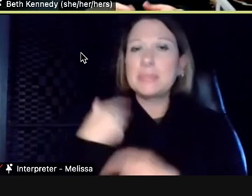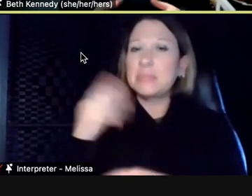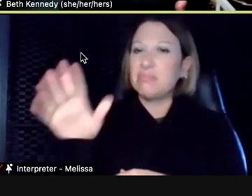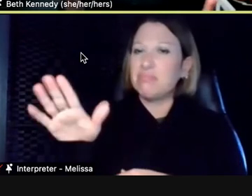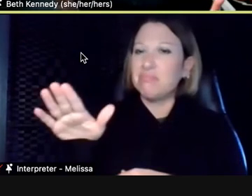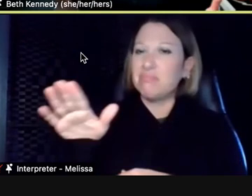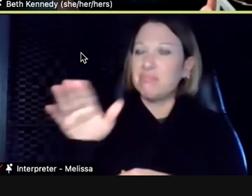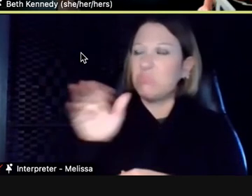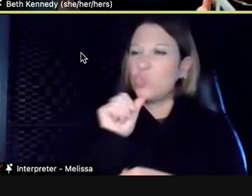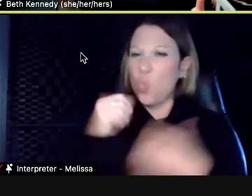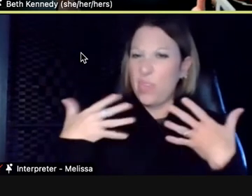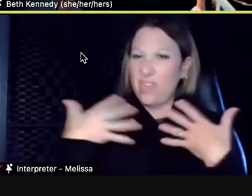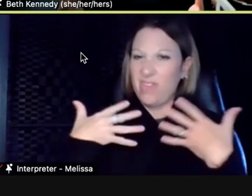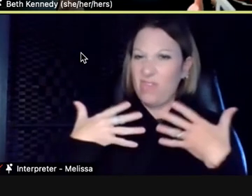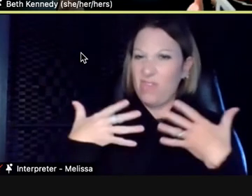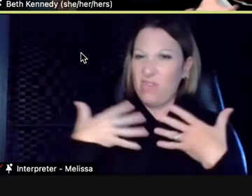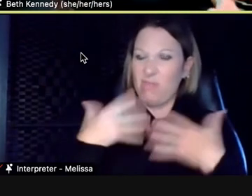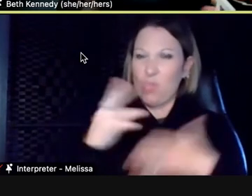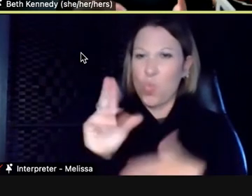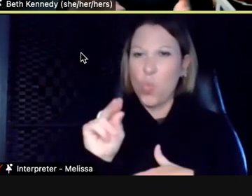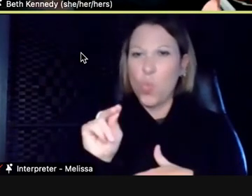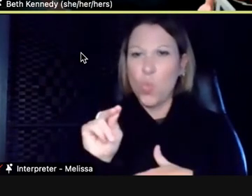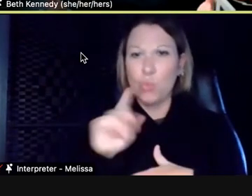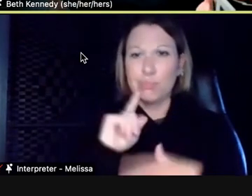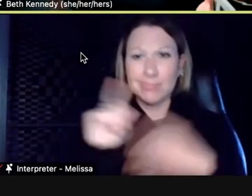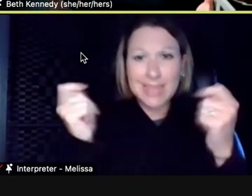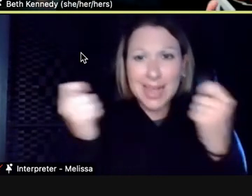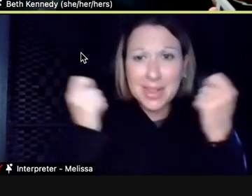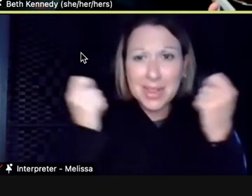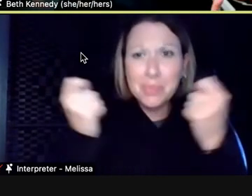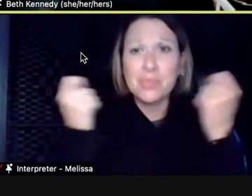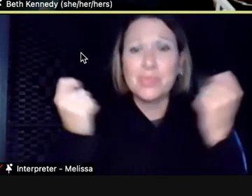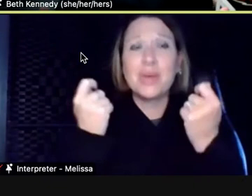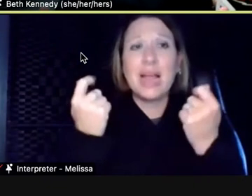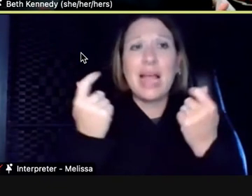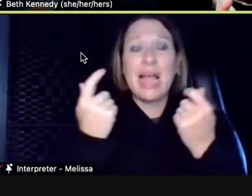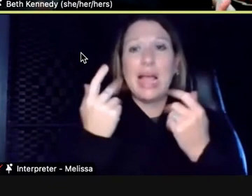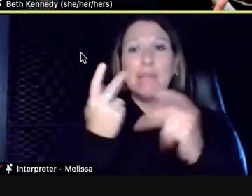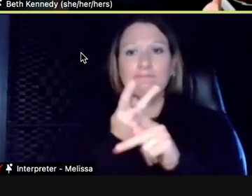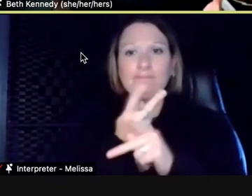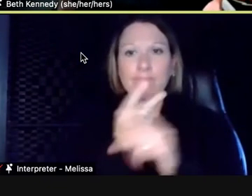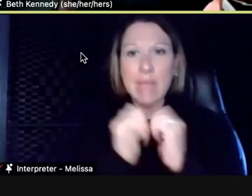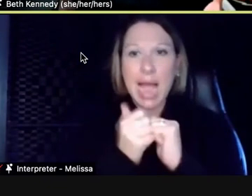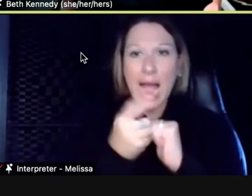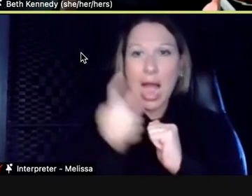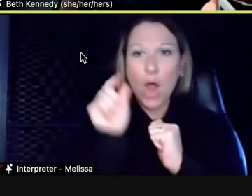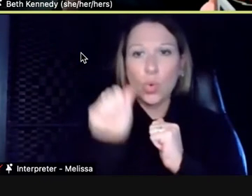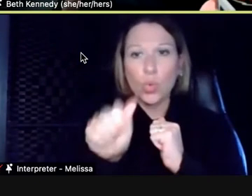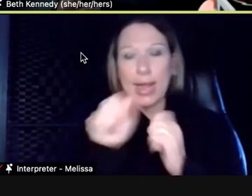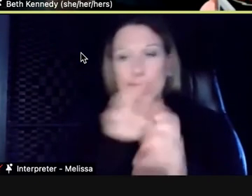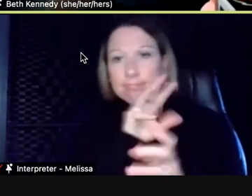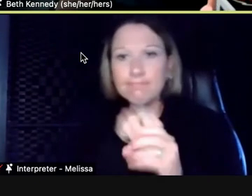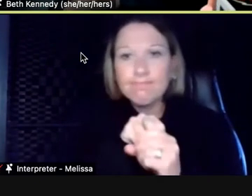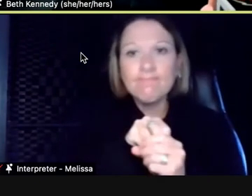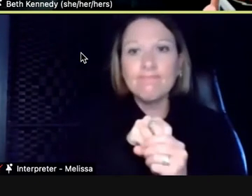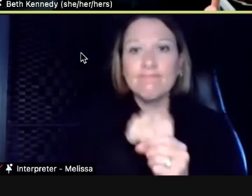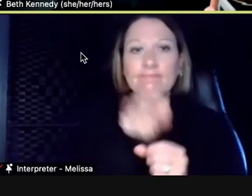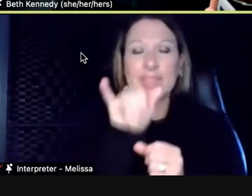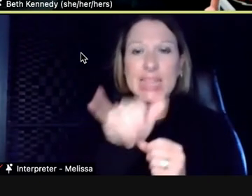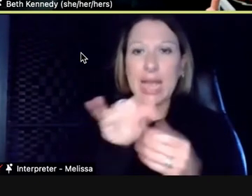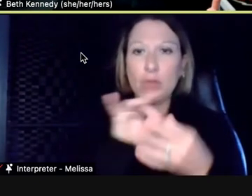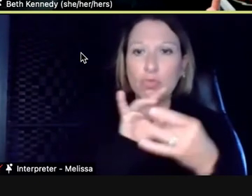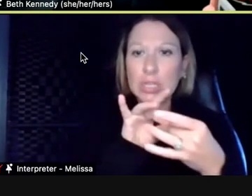relationship. Celebrate that relationship. See how you can tap into that relationship so that, when you're